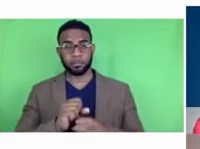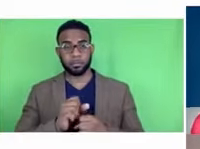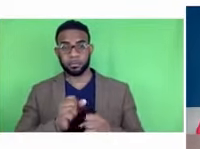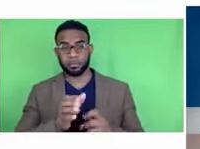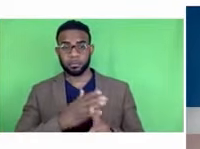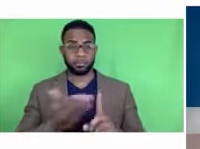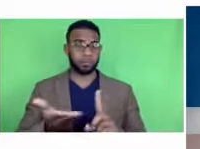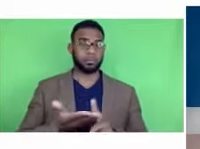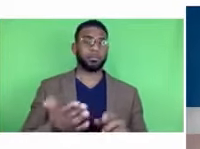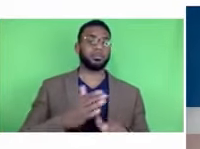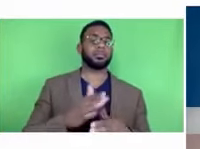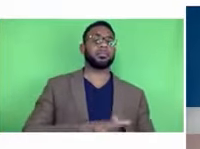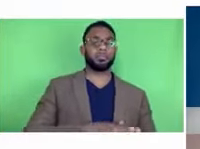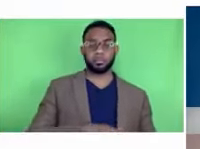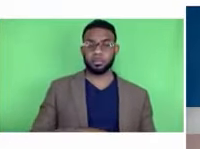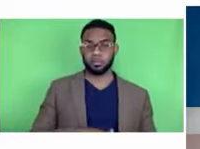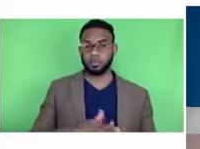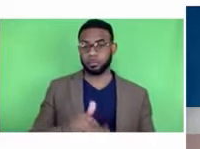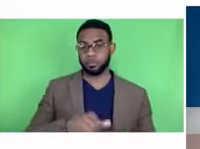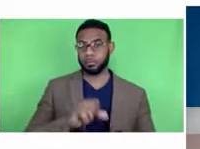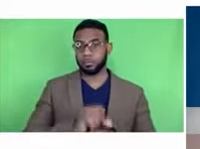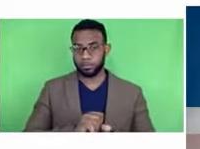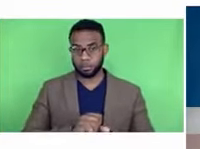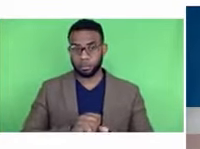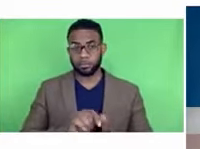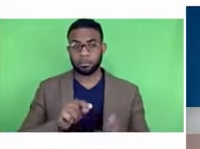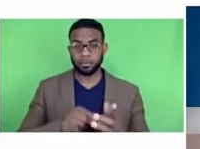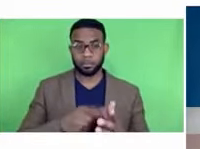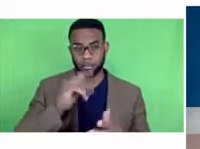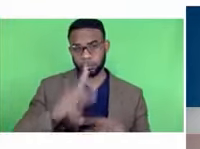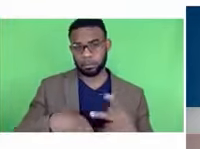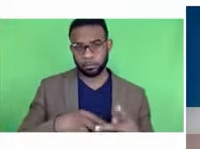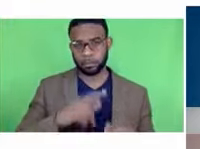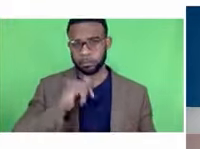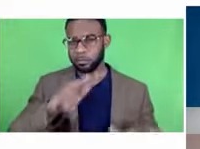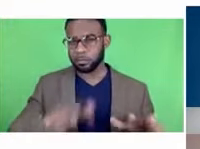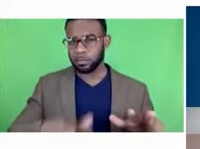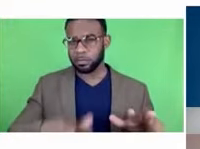completely in the job. But due to that kind of uncertainty,